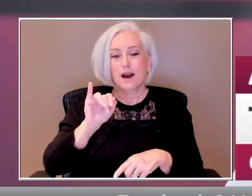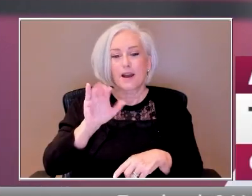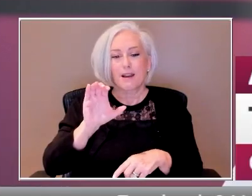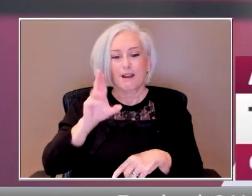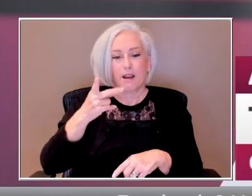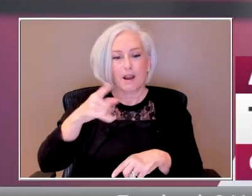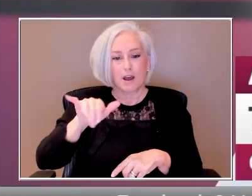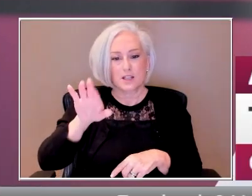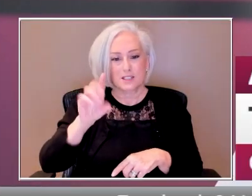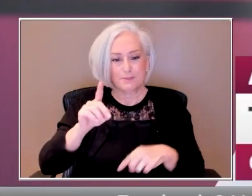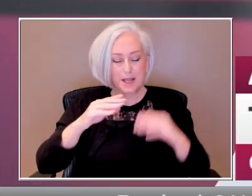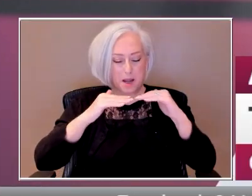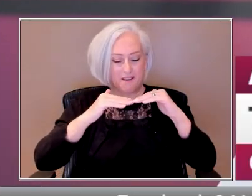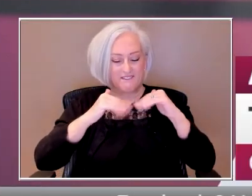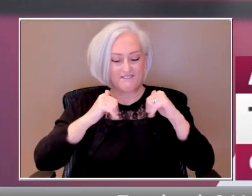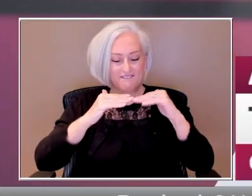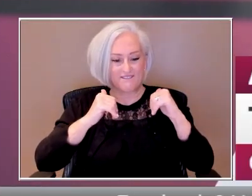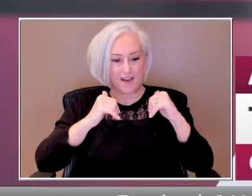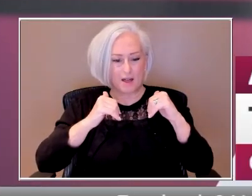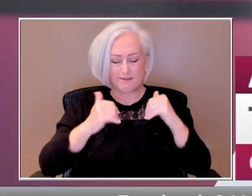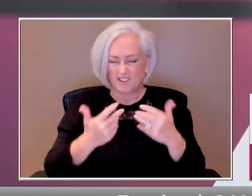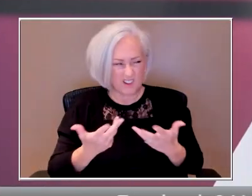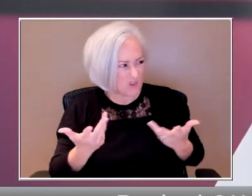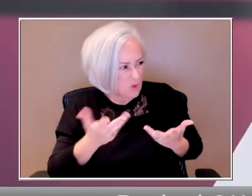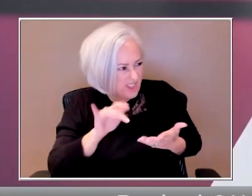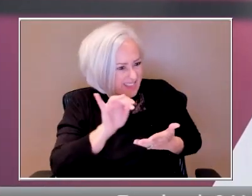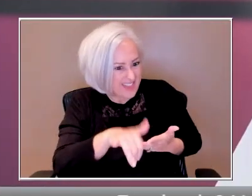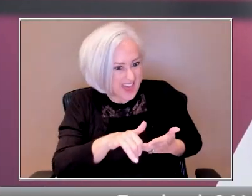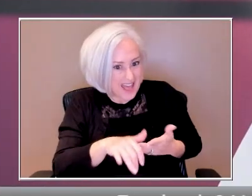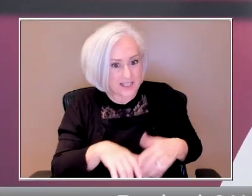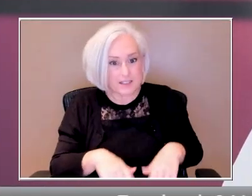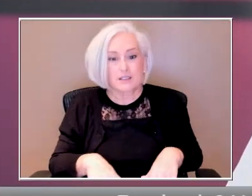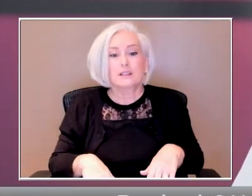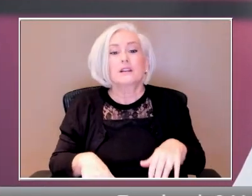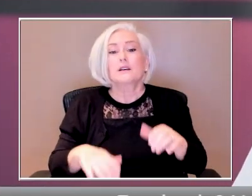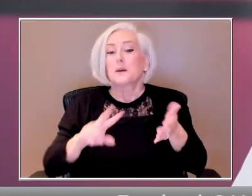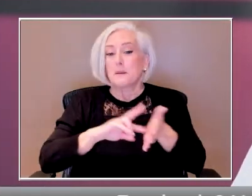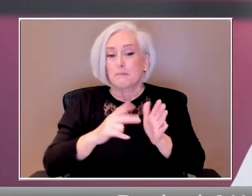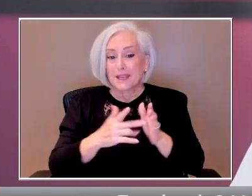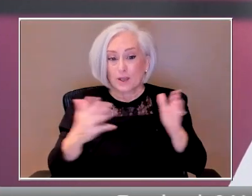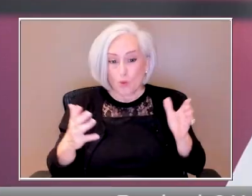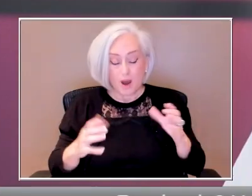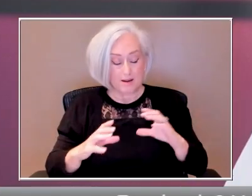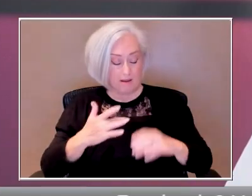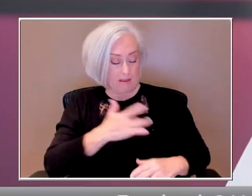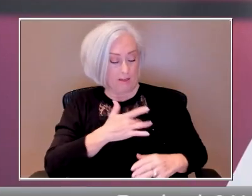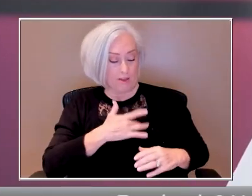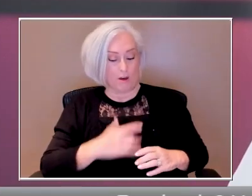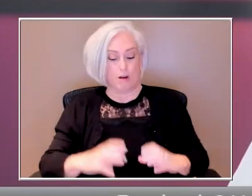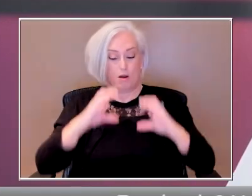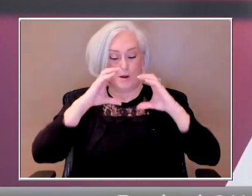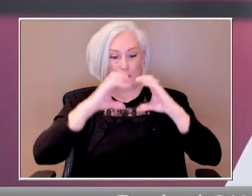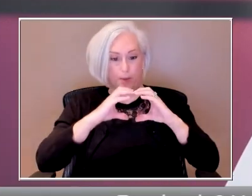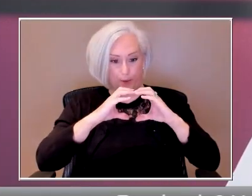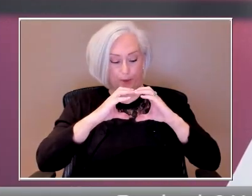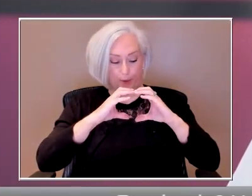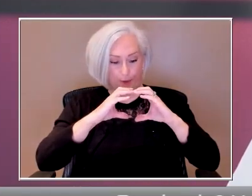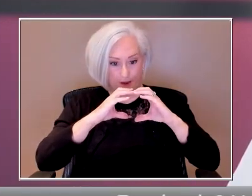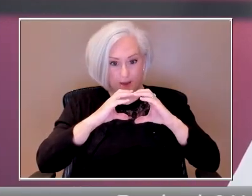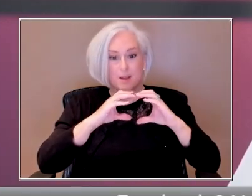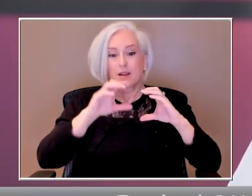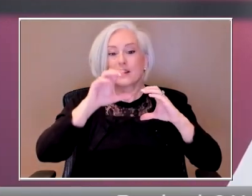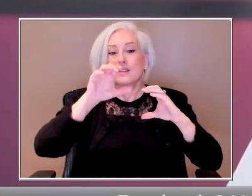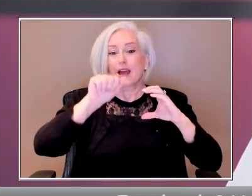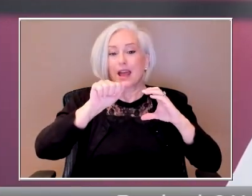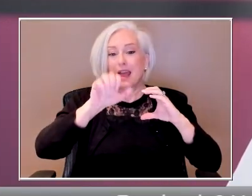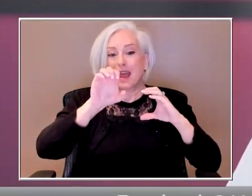that? So instead of the aortic valve having 3 leaflets, which is the normal configuration, Luke was born with a configuration where he